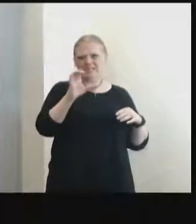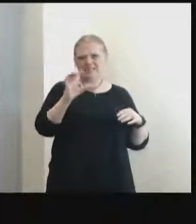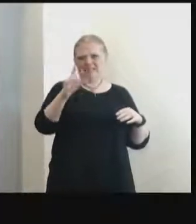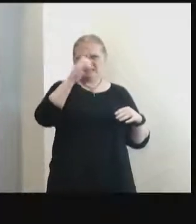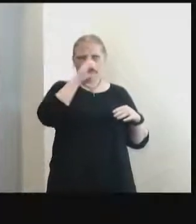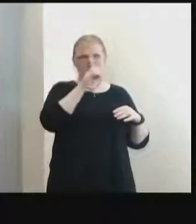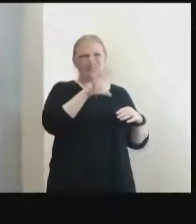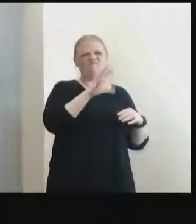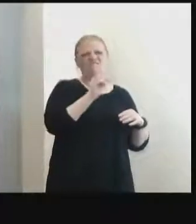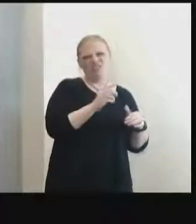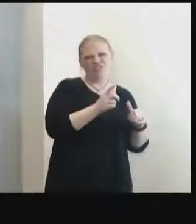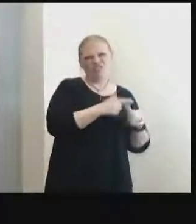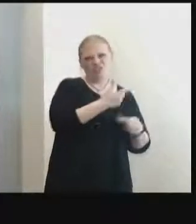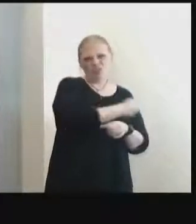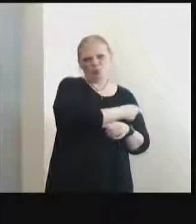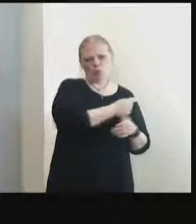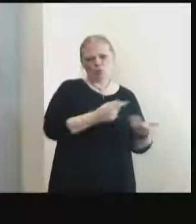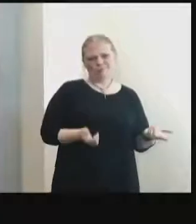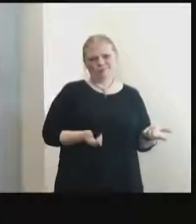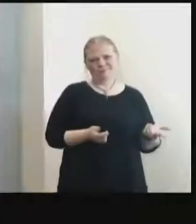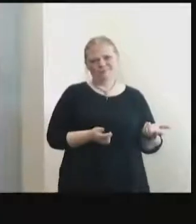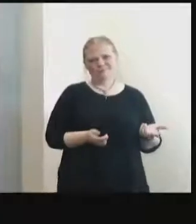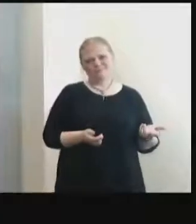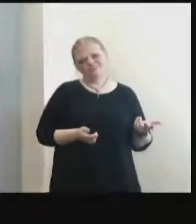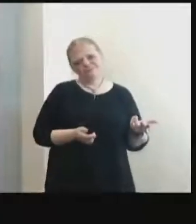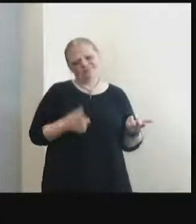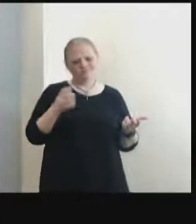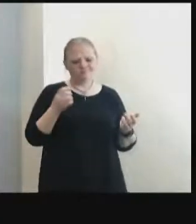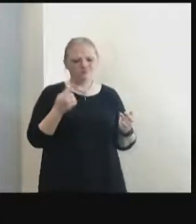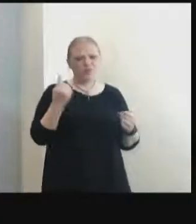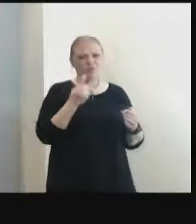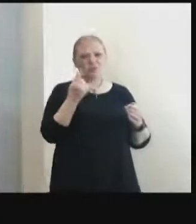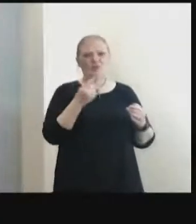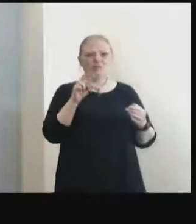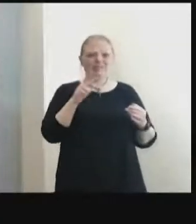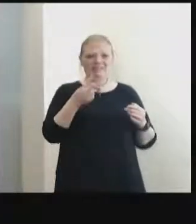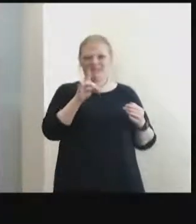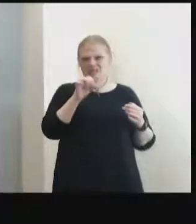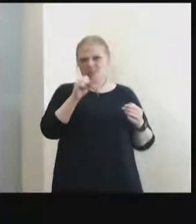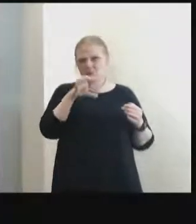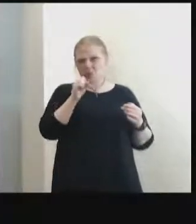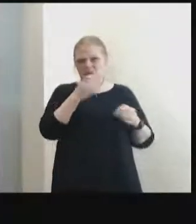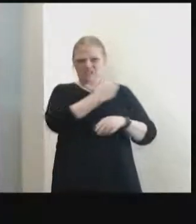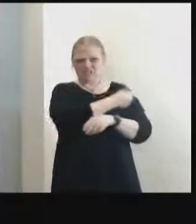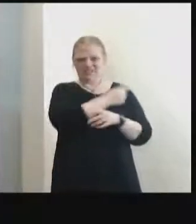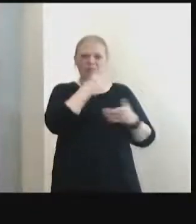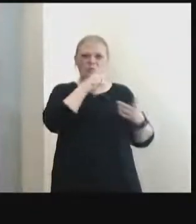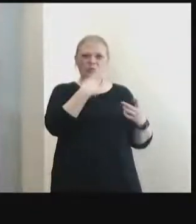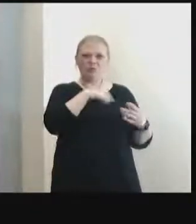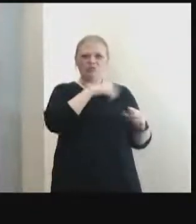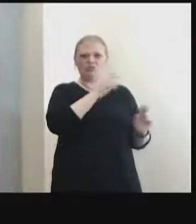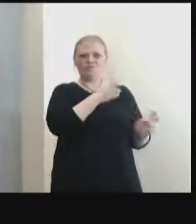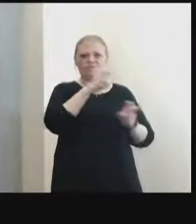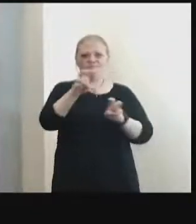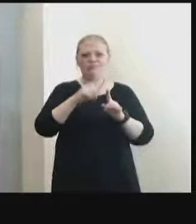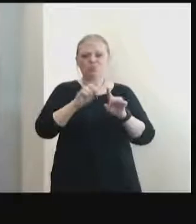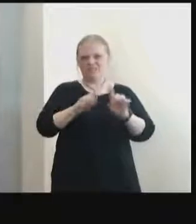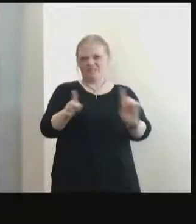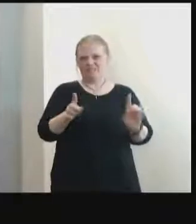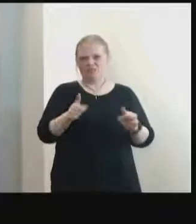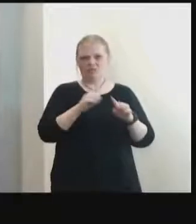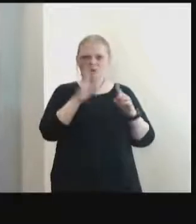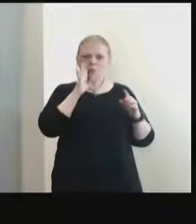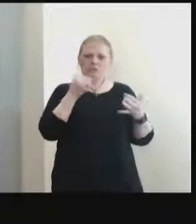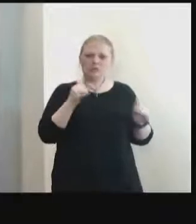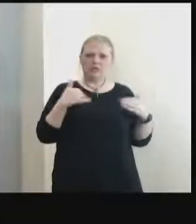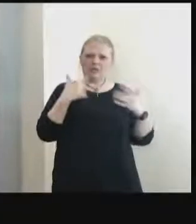did 50 first doses. We could always move those second doses to another location, but we're still going to have those mass sites for a